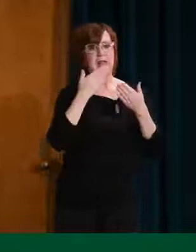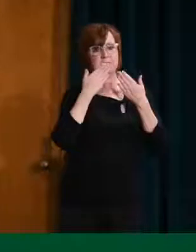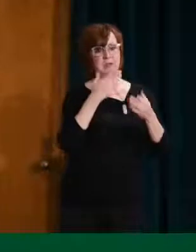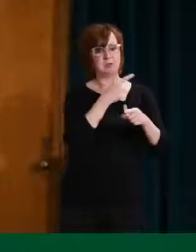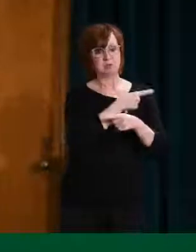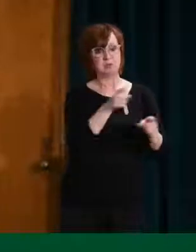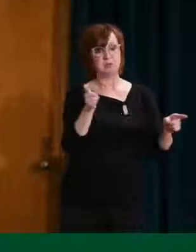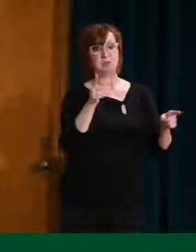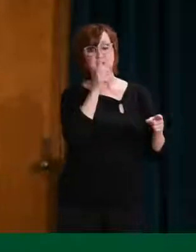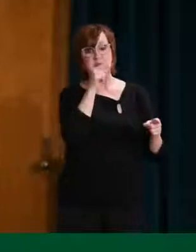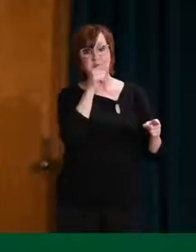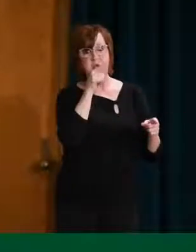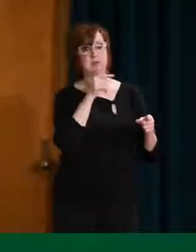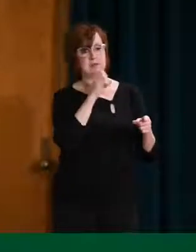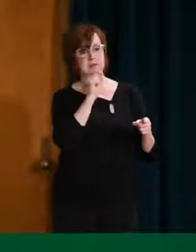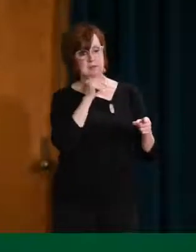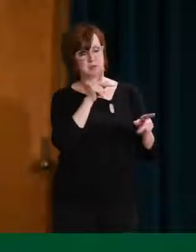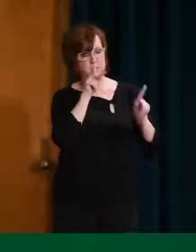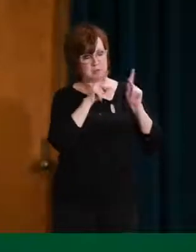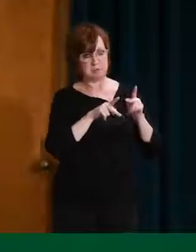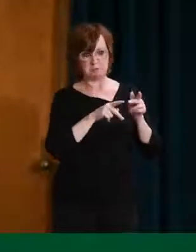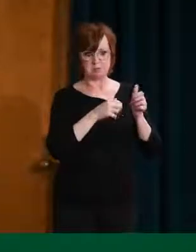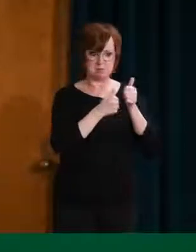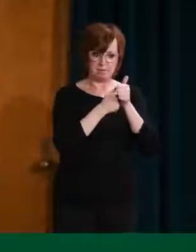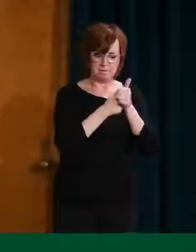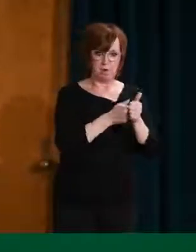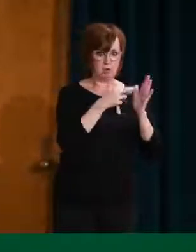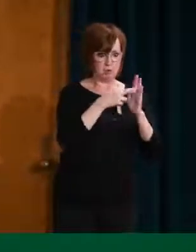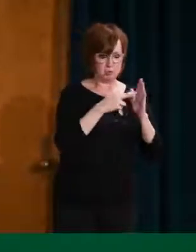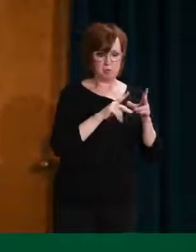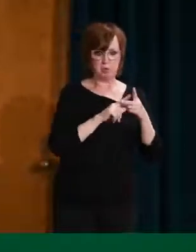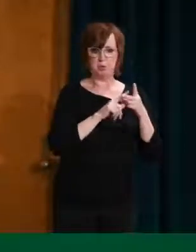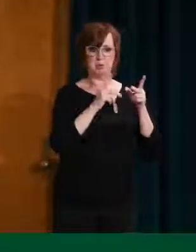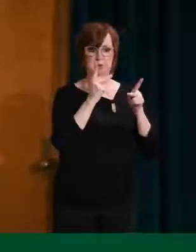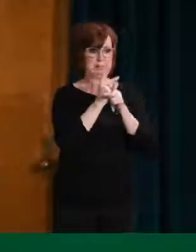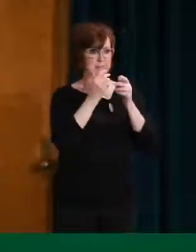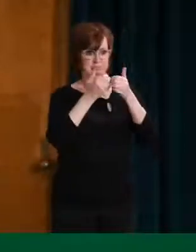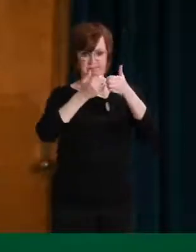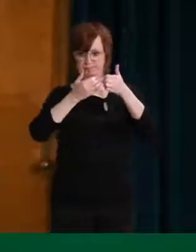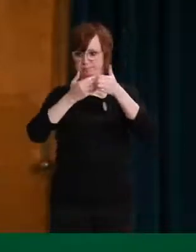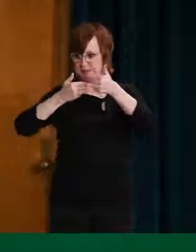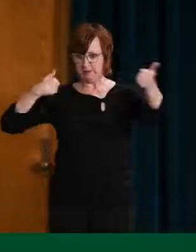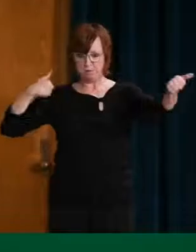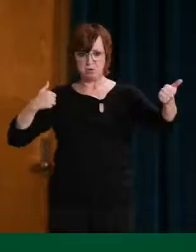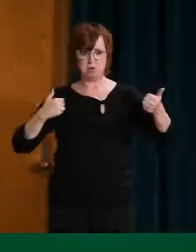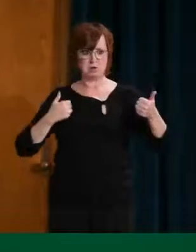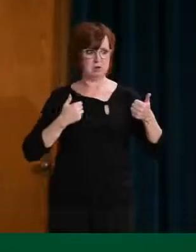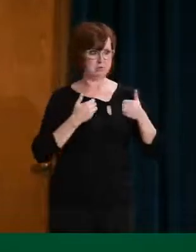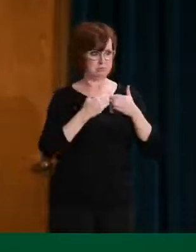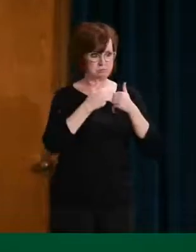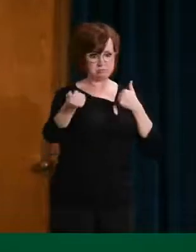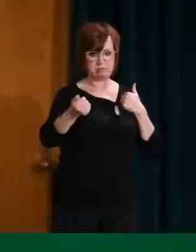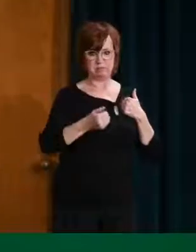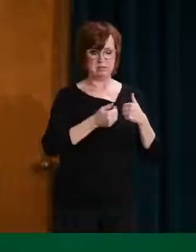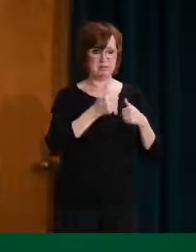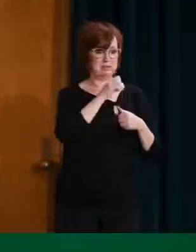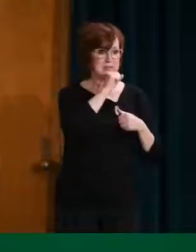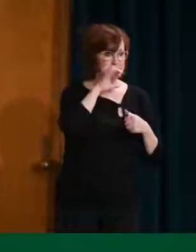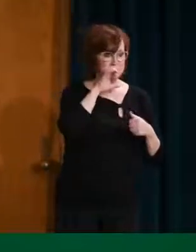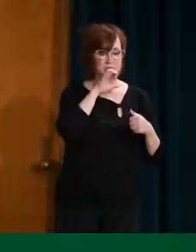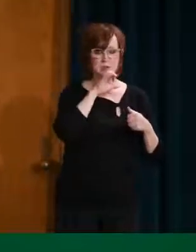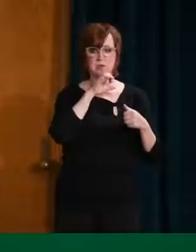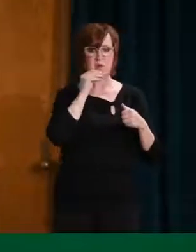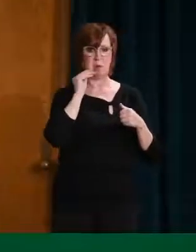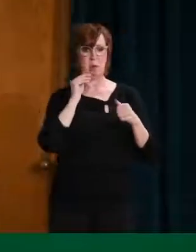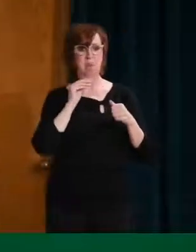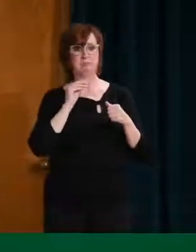staying away from our long-term care homes, our hospitals, our places where our community's most vulnerable citizens are, and